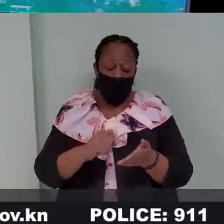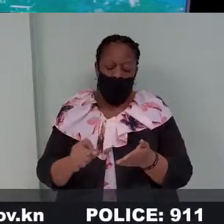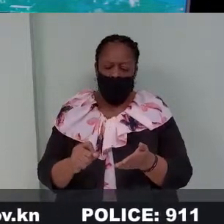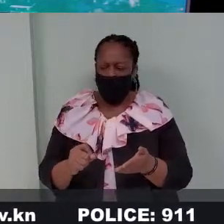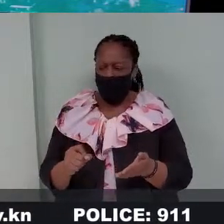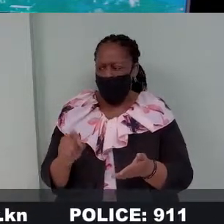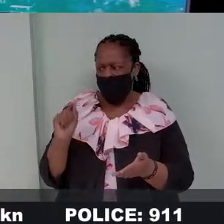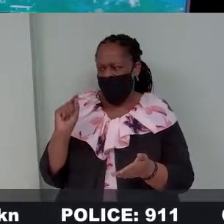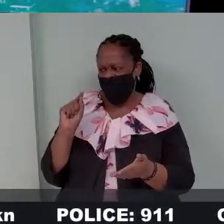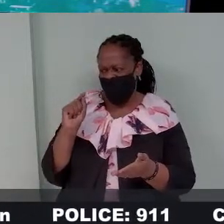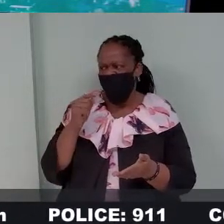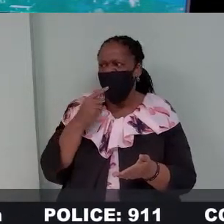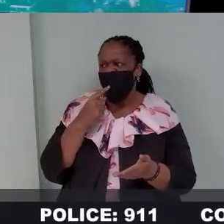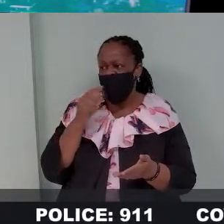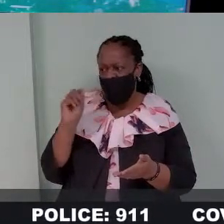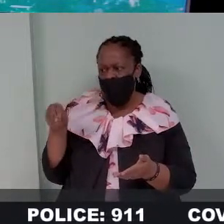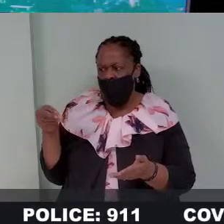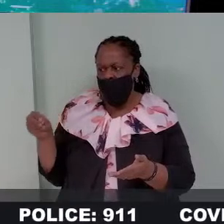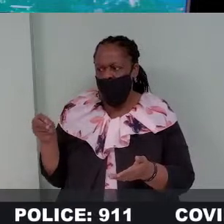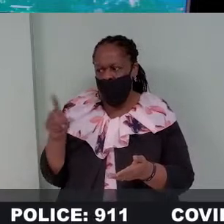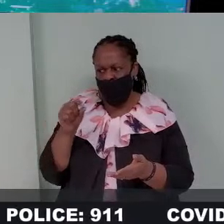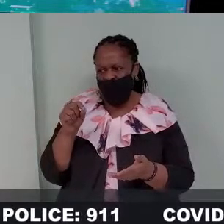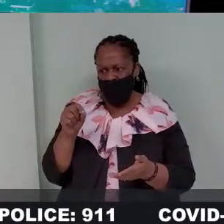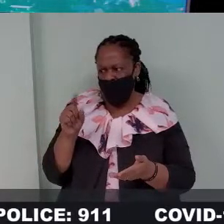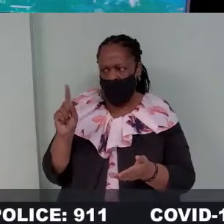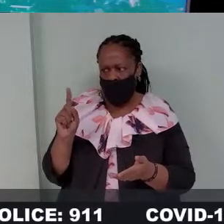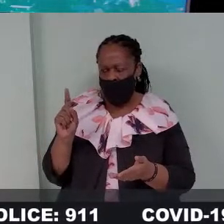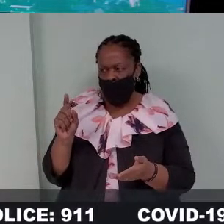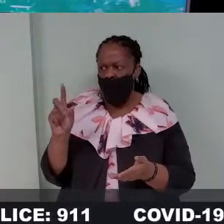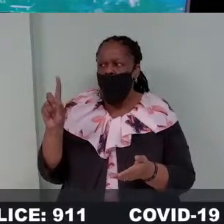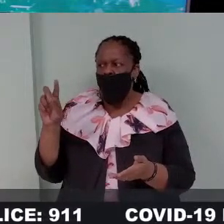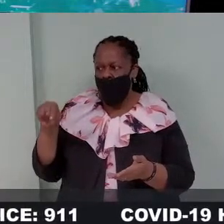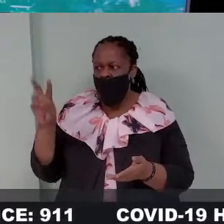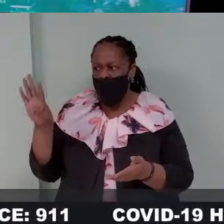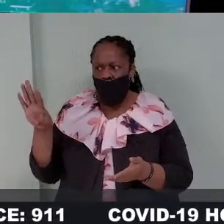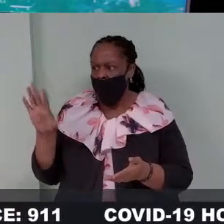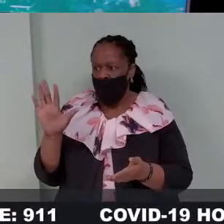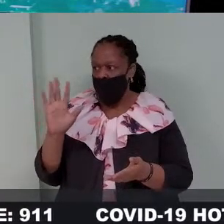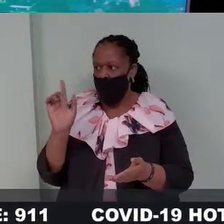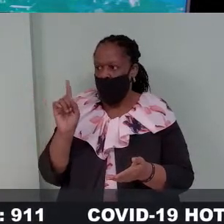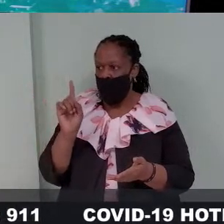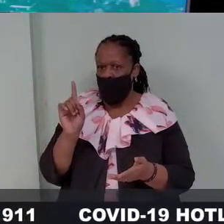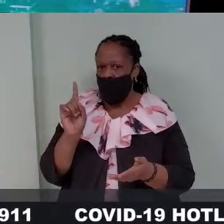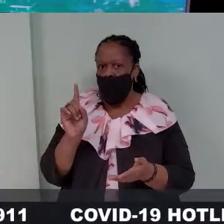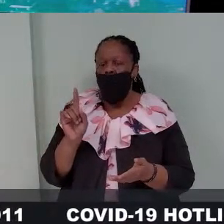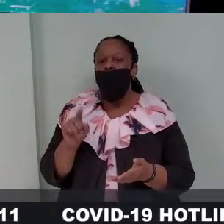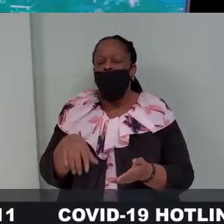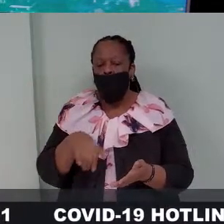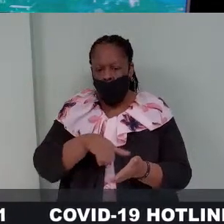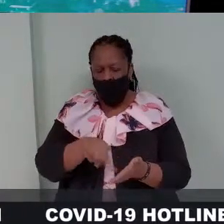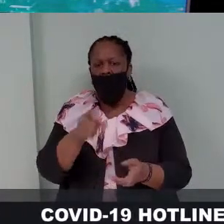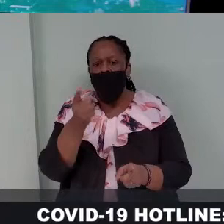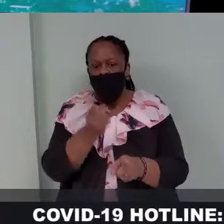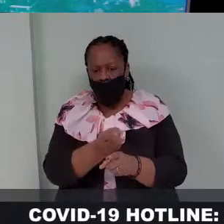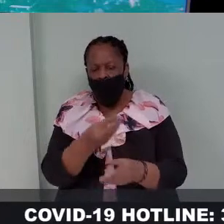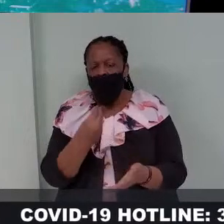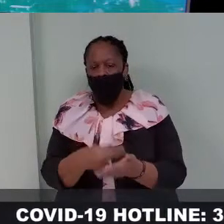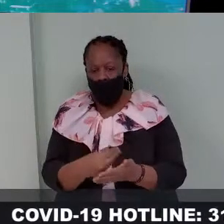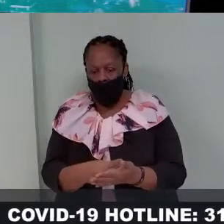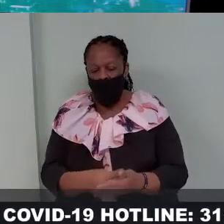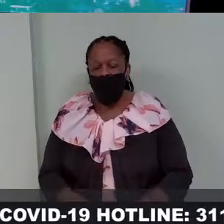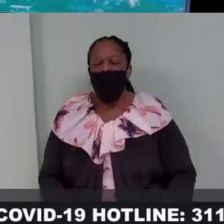and the persons can understand that this is what you will pay for this trip. All this is a